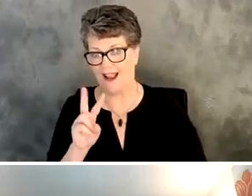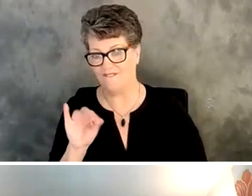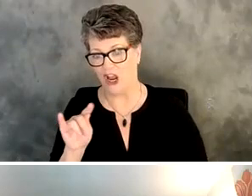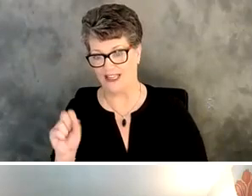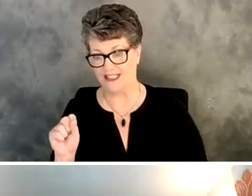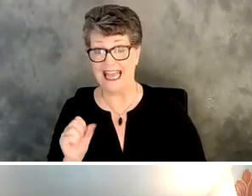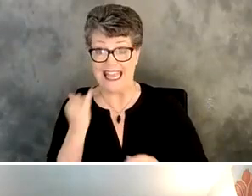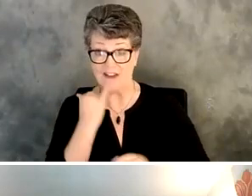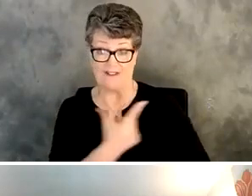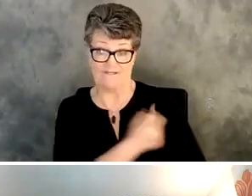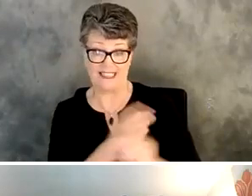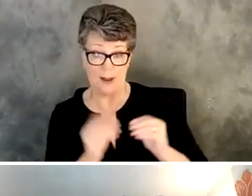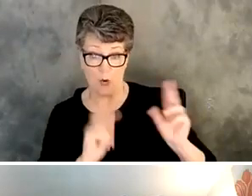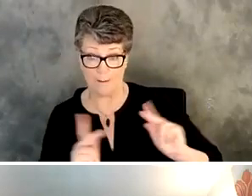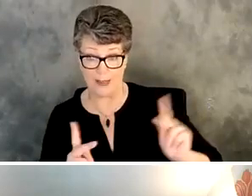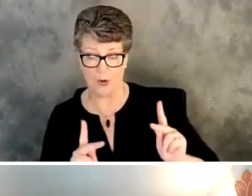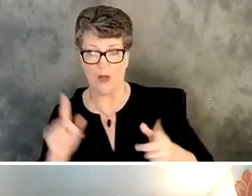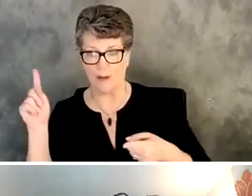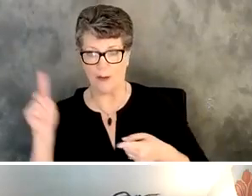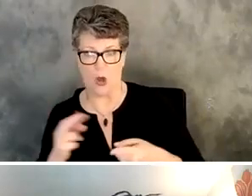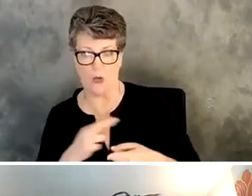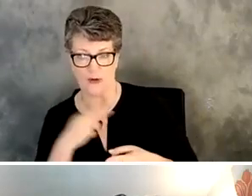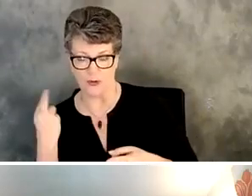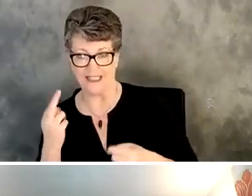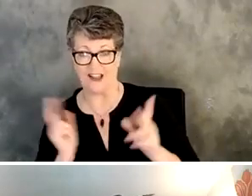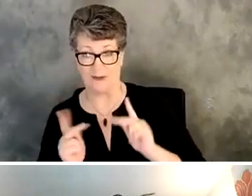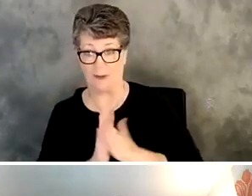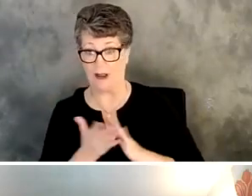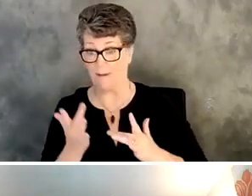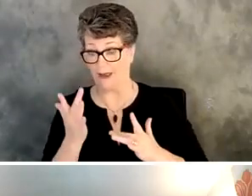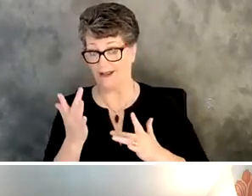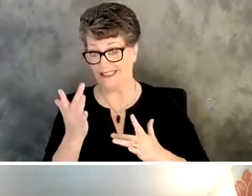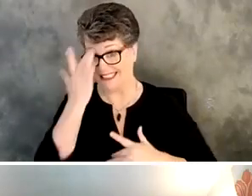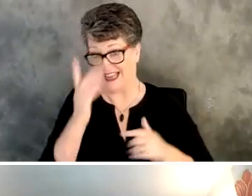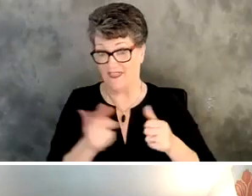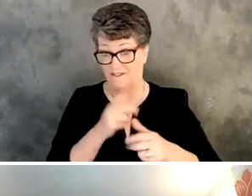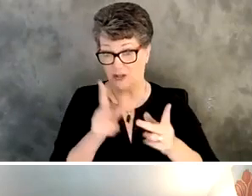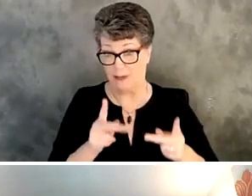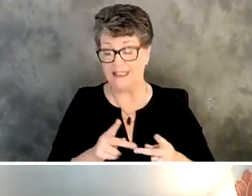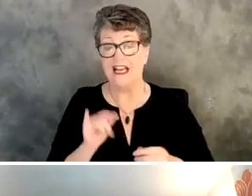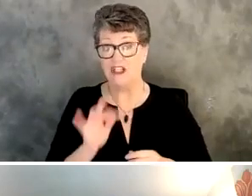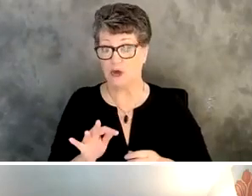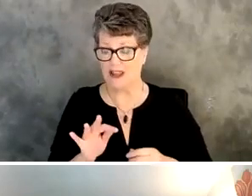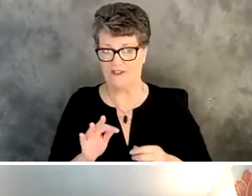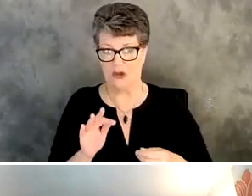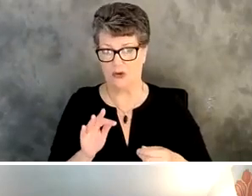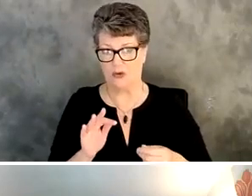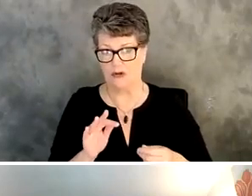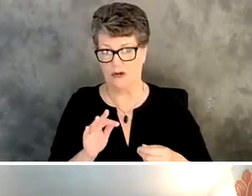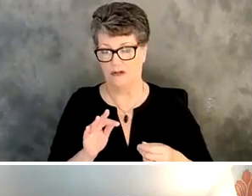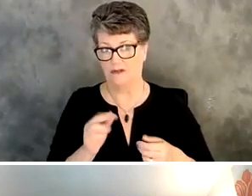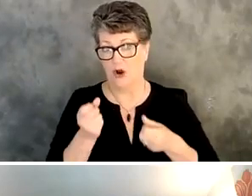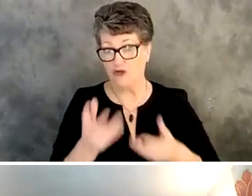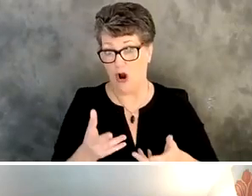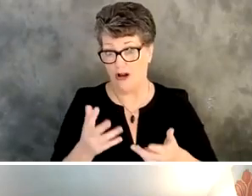vaccinate more people, well, then we lower the risk of people getting infected in the first place. So if you lower the amount of people that get infected, you